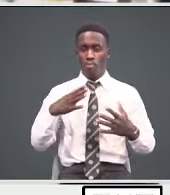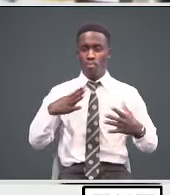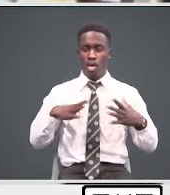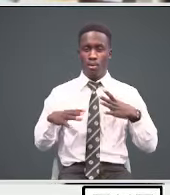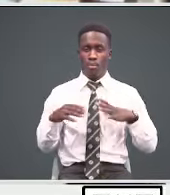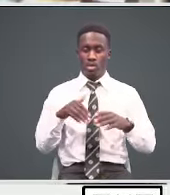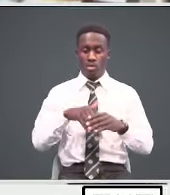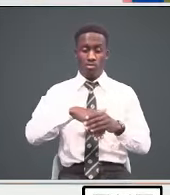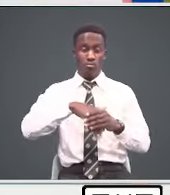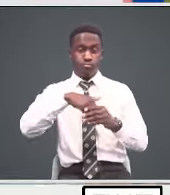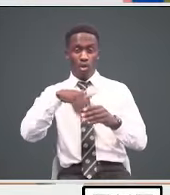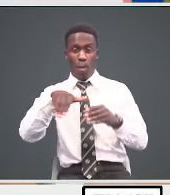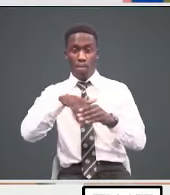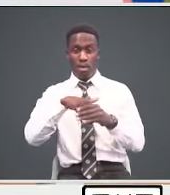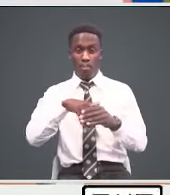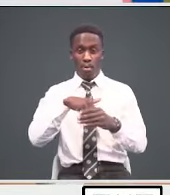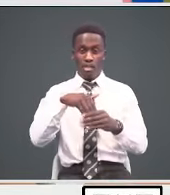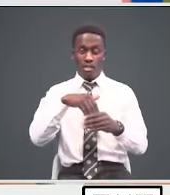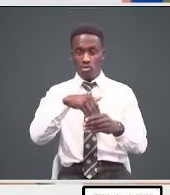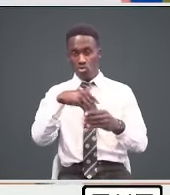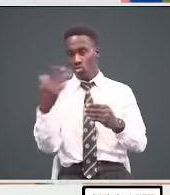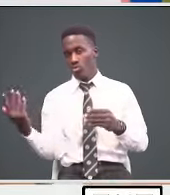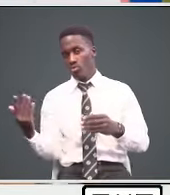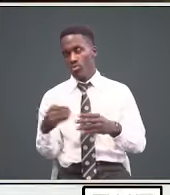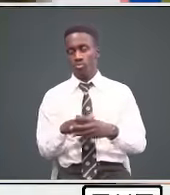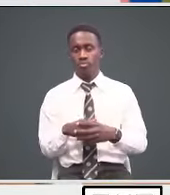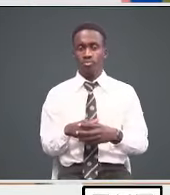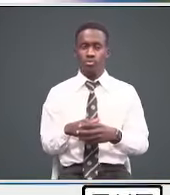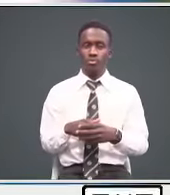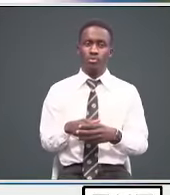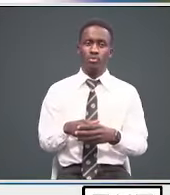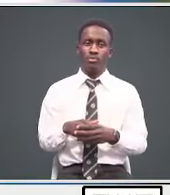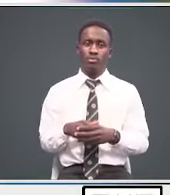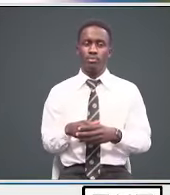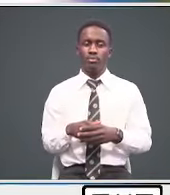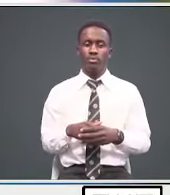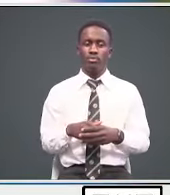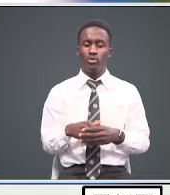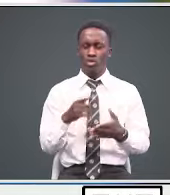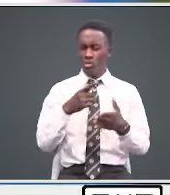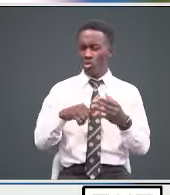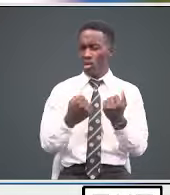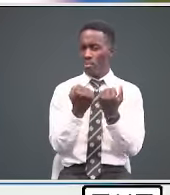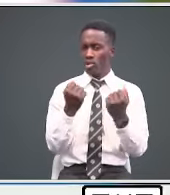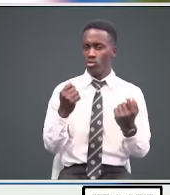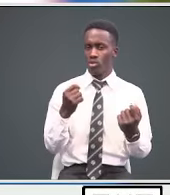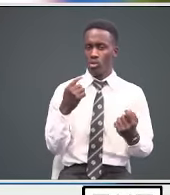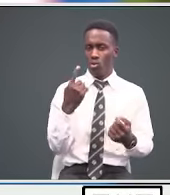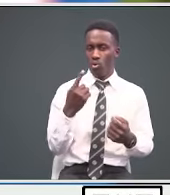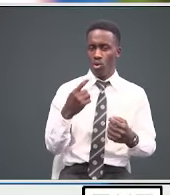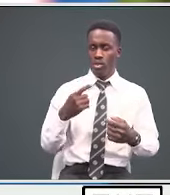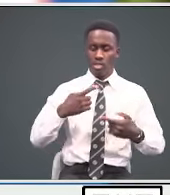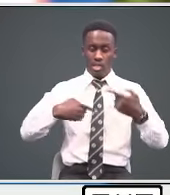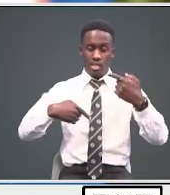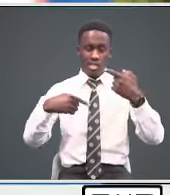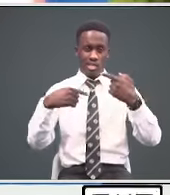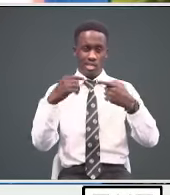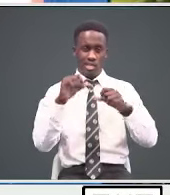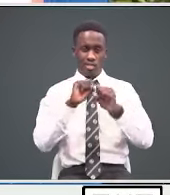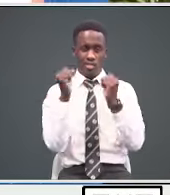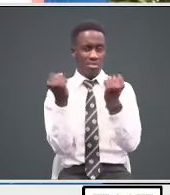An audit report further uncovered a loss of 12 billion shillings. Just what happened to the once thriving savings and